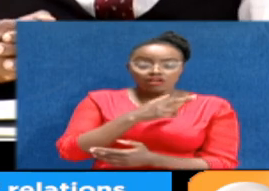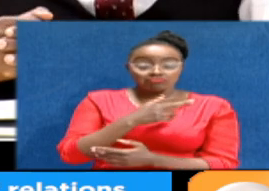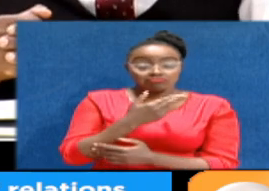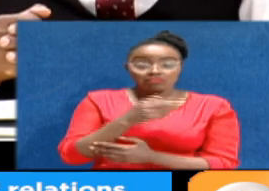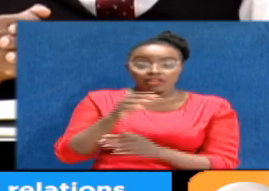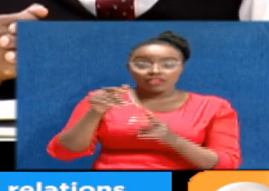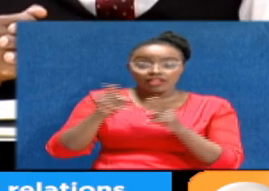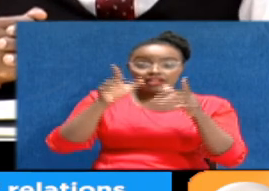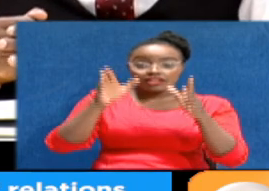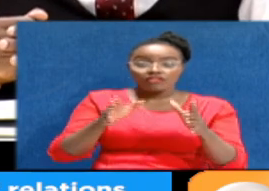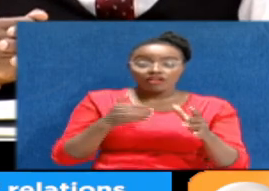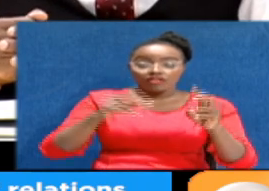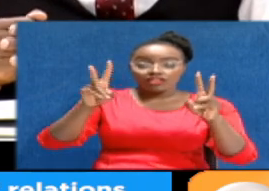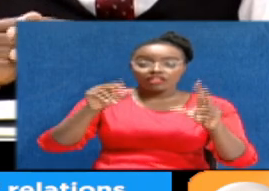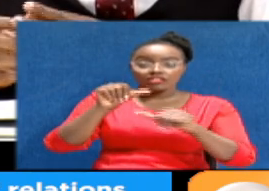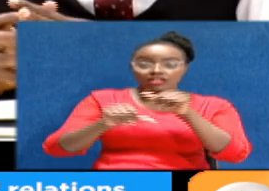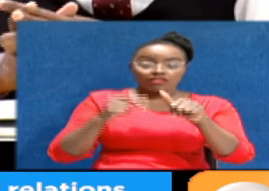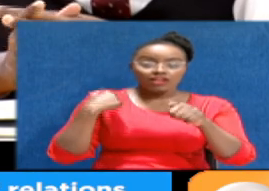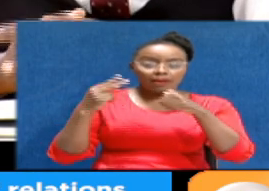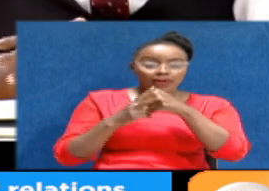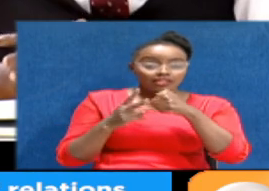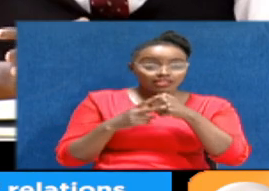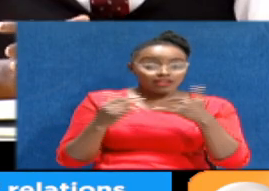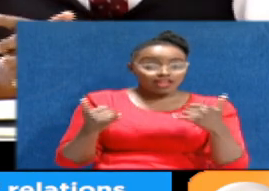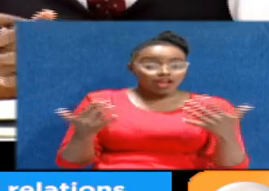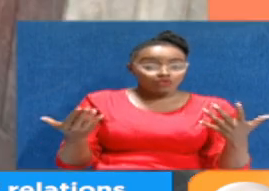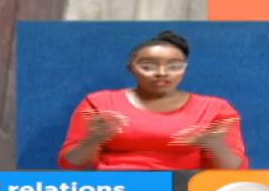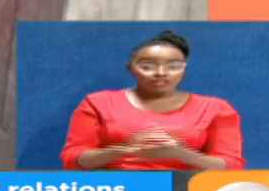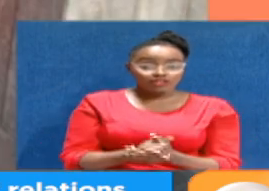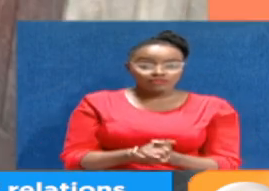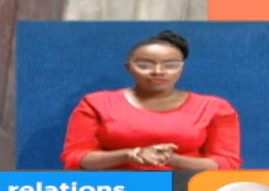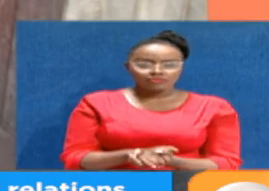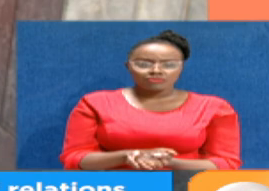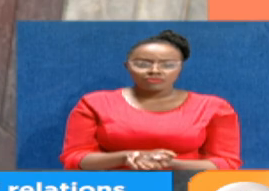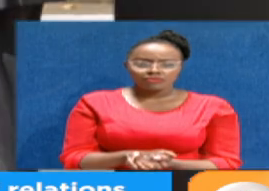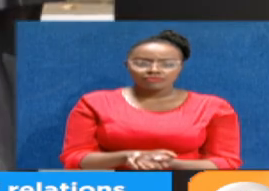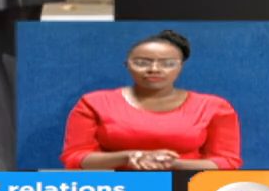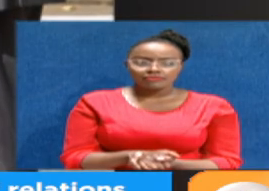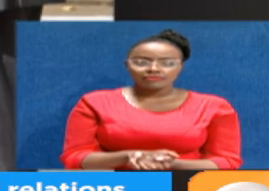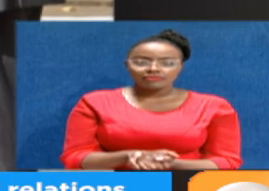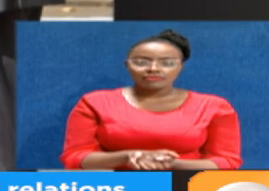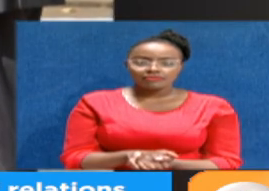to the issue of number 7. Yeah.